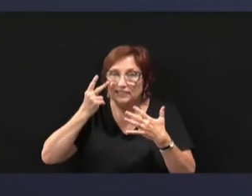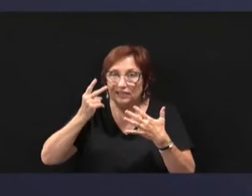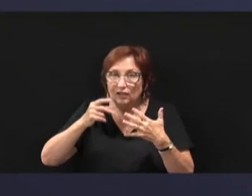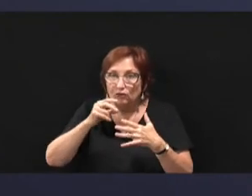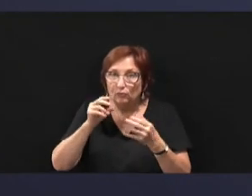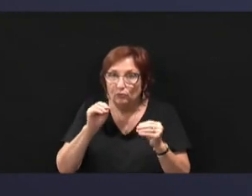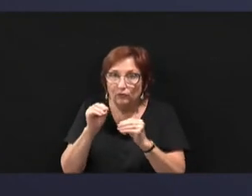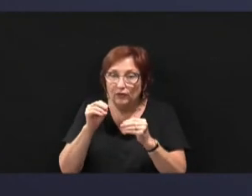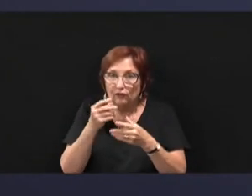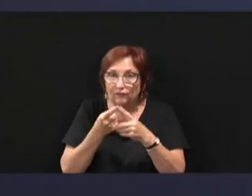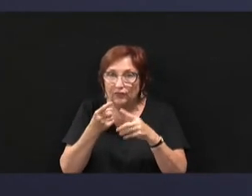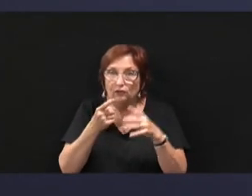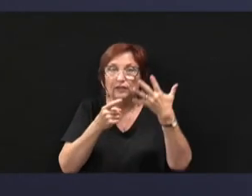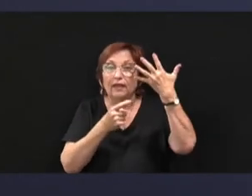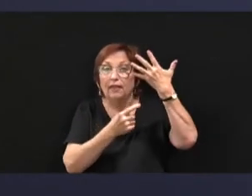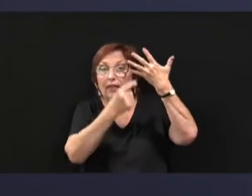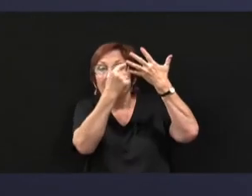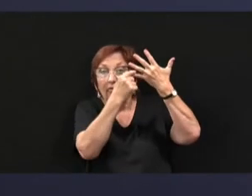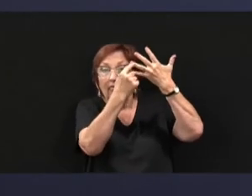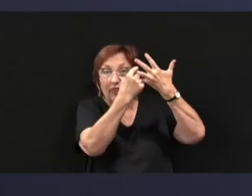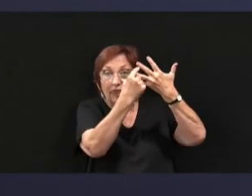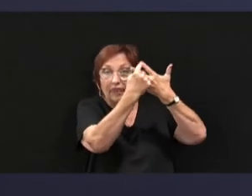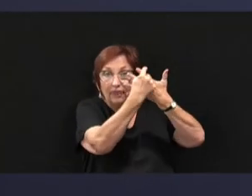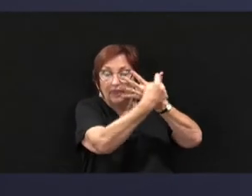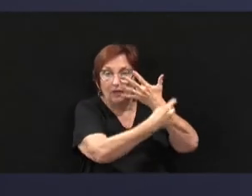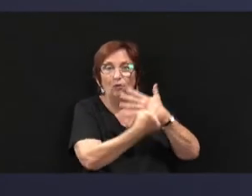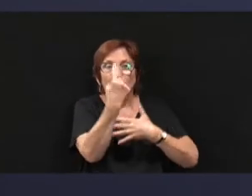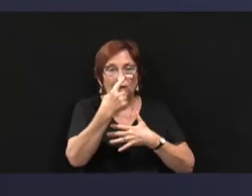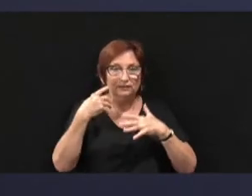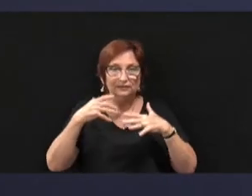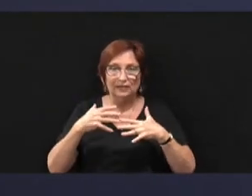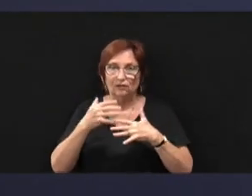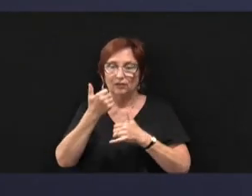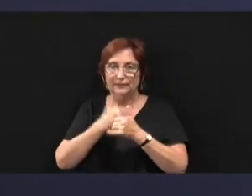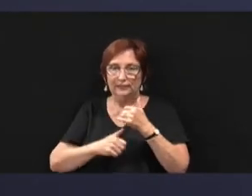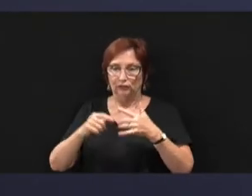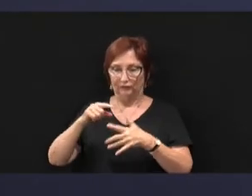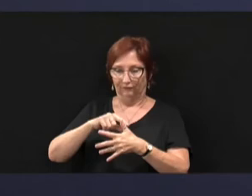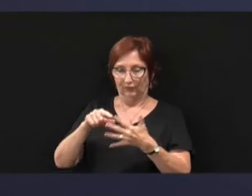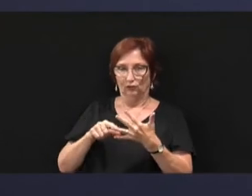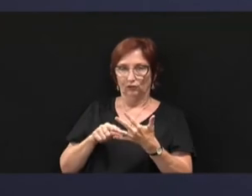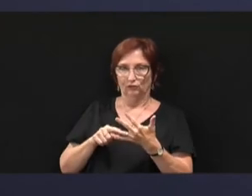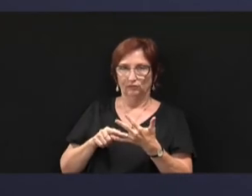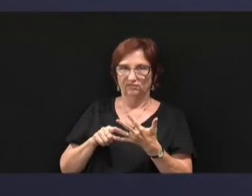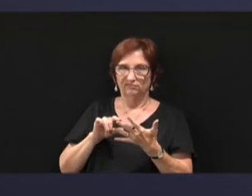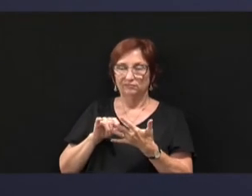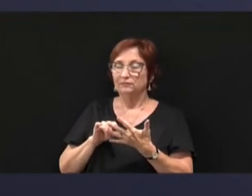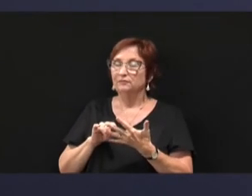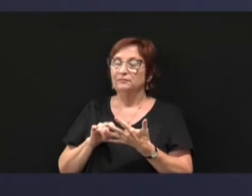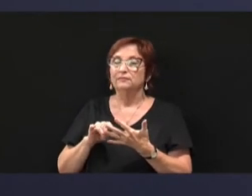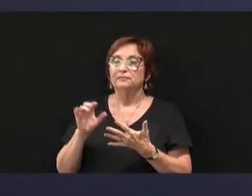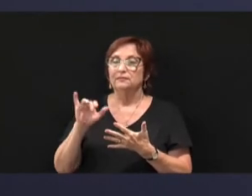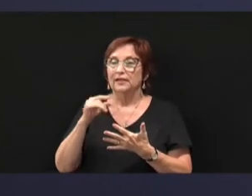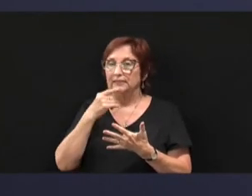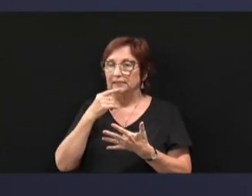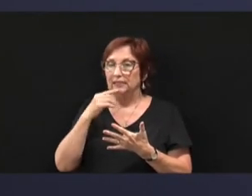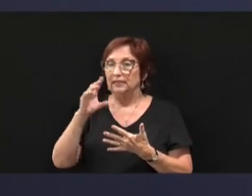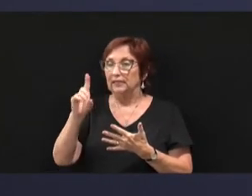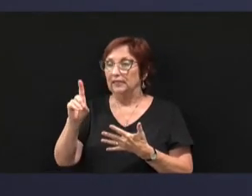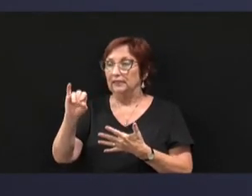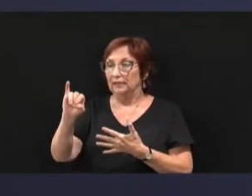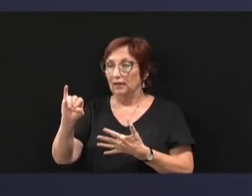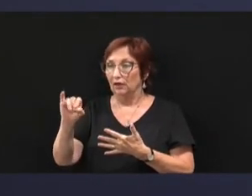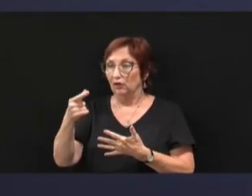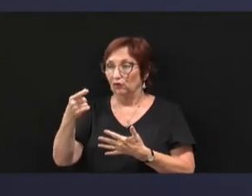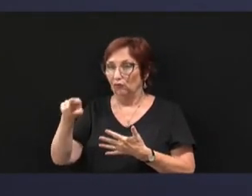their finger for each sound. One sound on each finger. So that, like I said, digraphs go on one